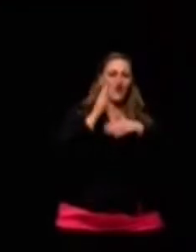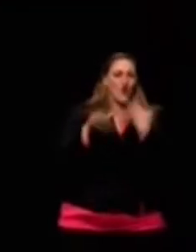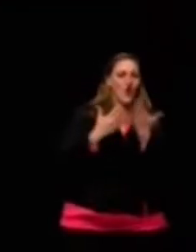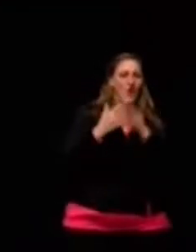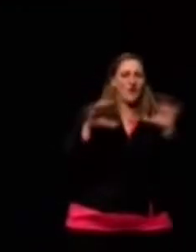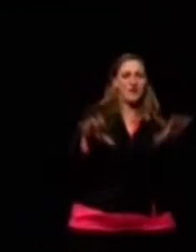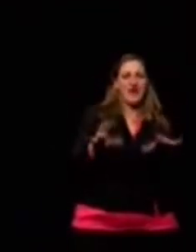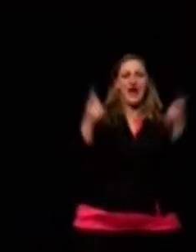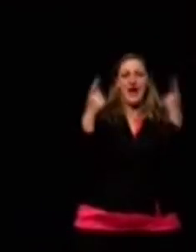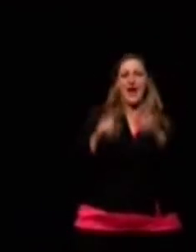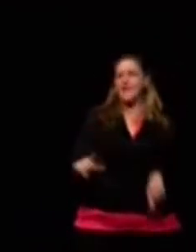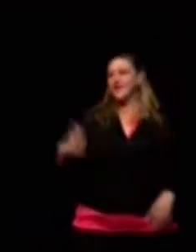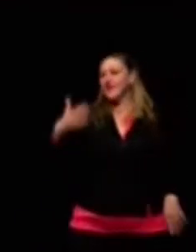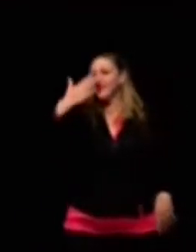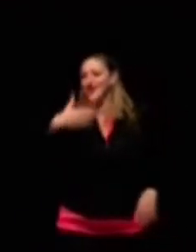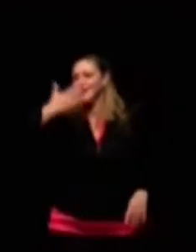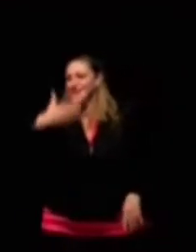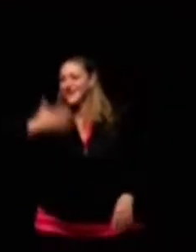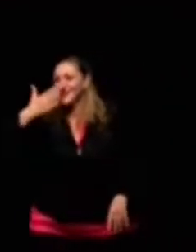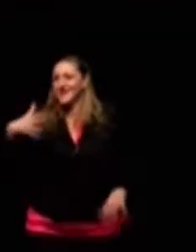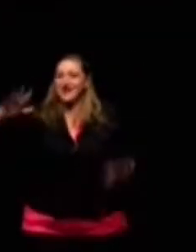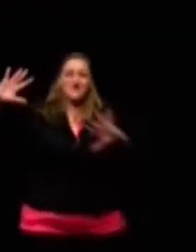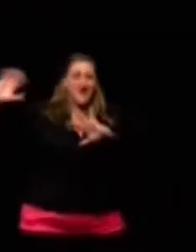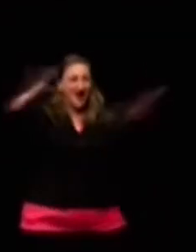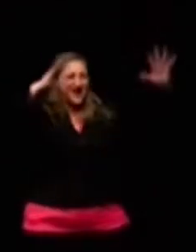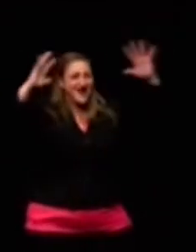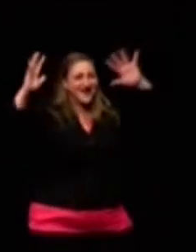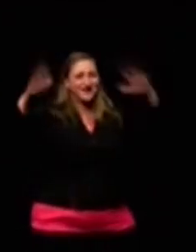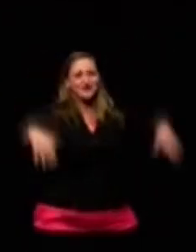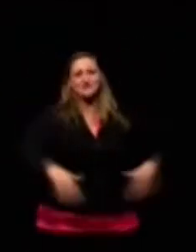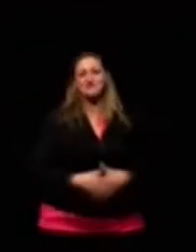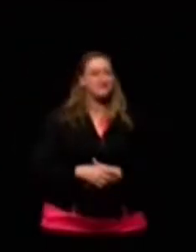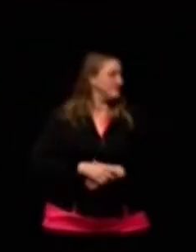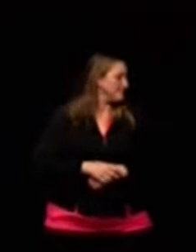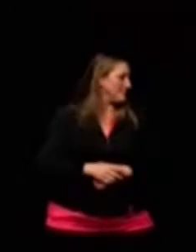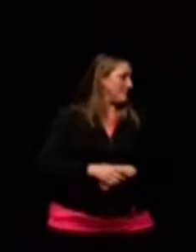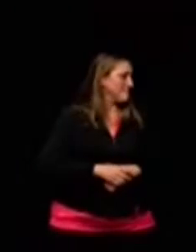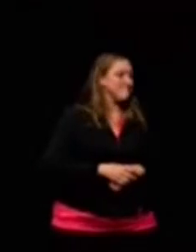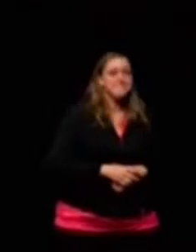happen. Thank you. Wow. That's great. Great seeing you.